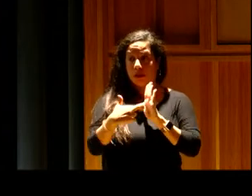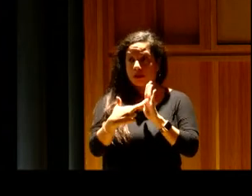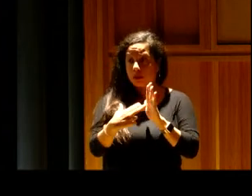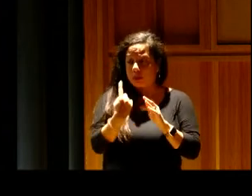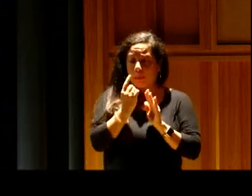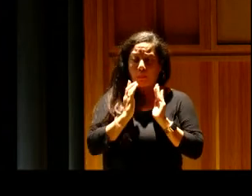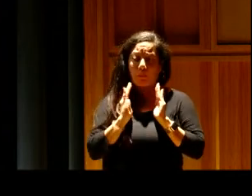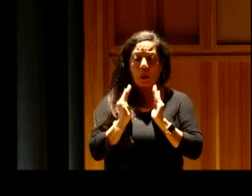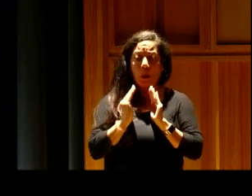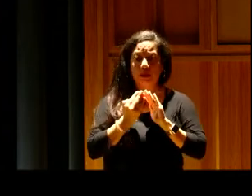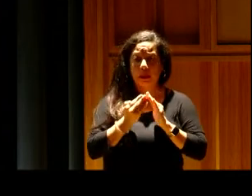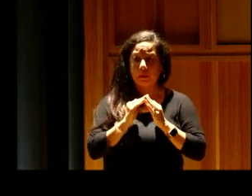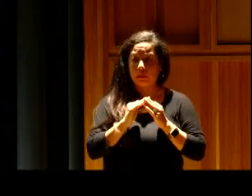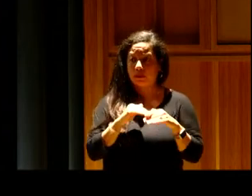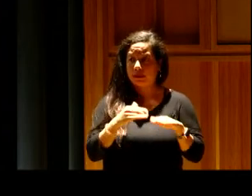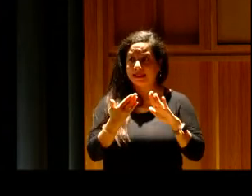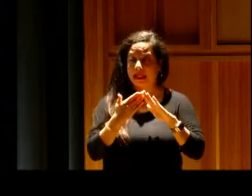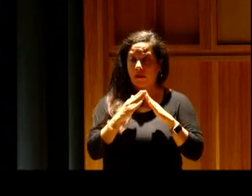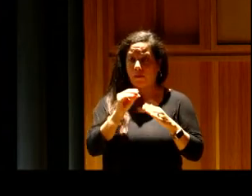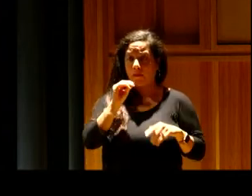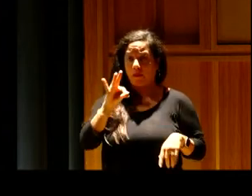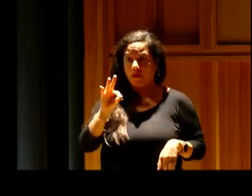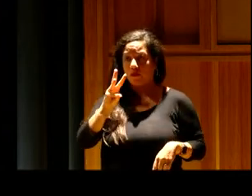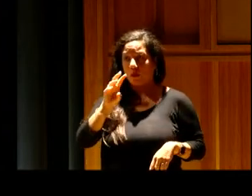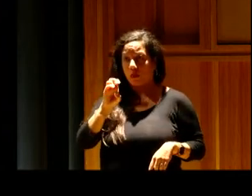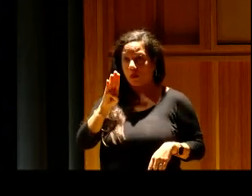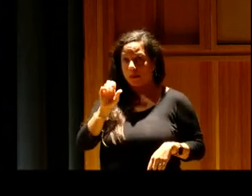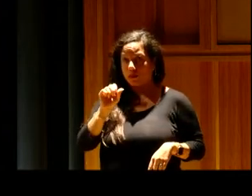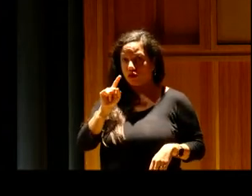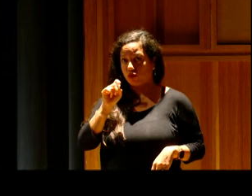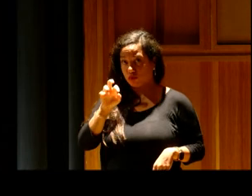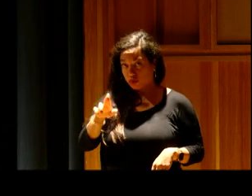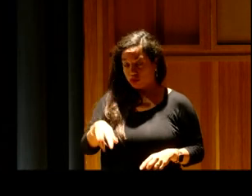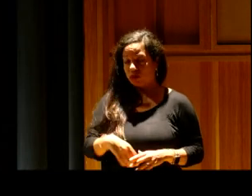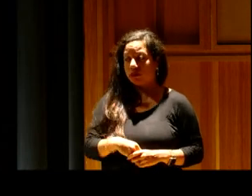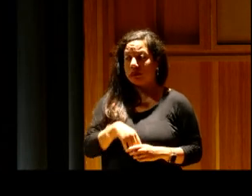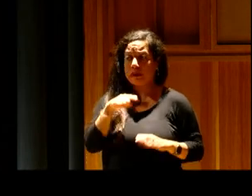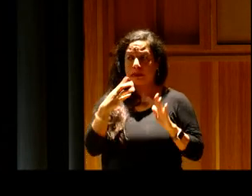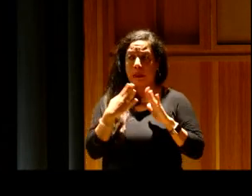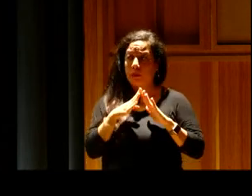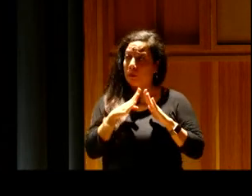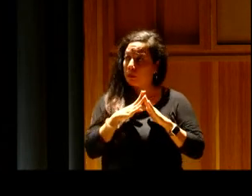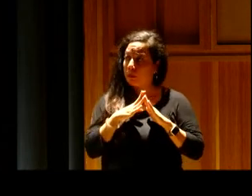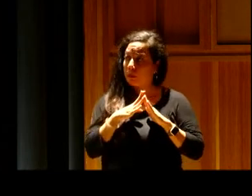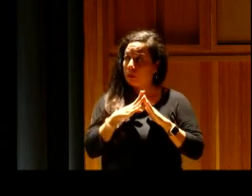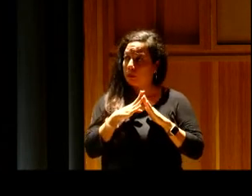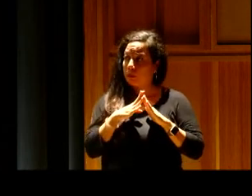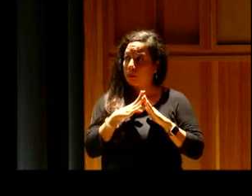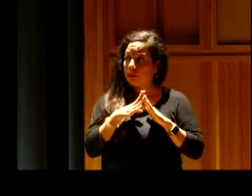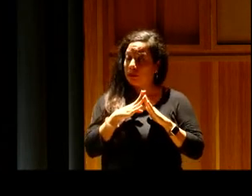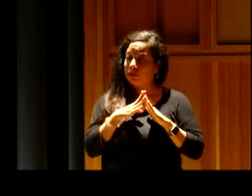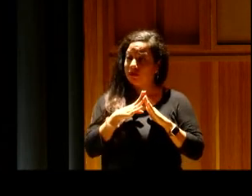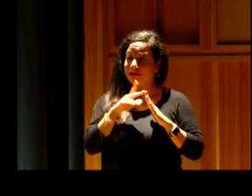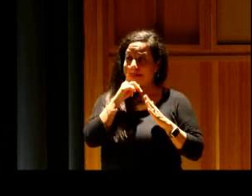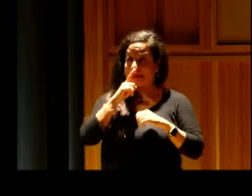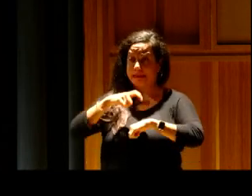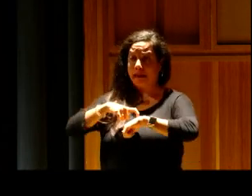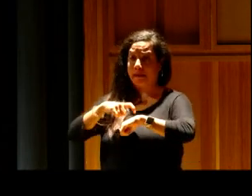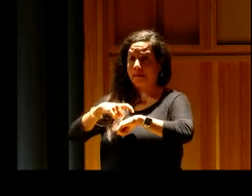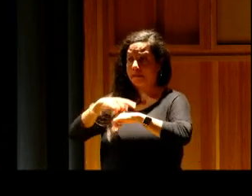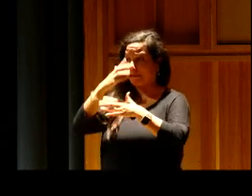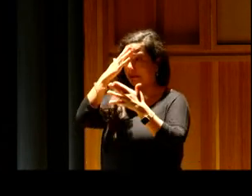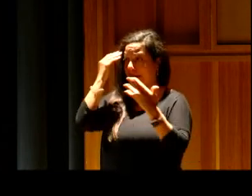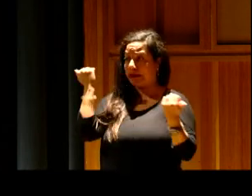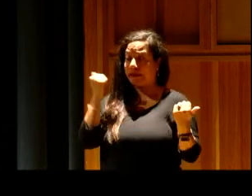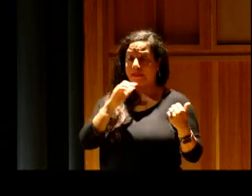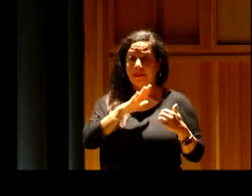in Massachusetts called the town of Webster. This was a town, like many, that time had somewhat forgotten. Its textile